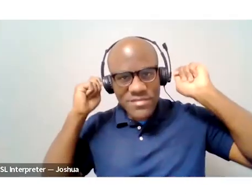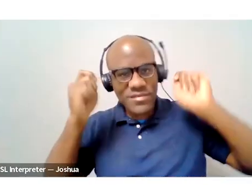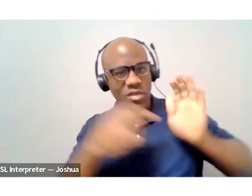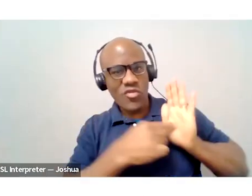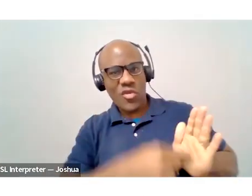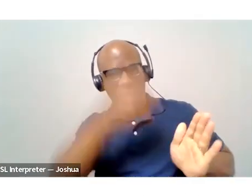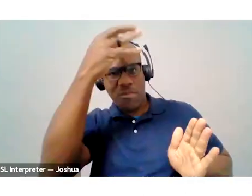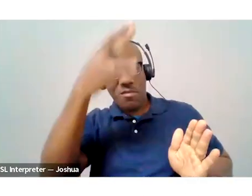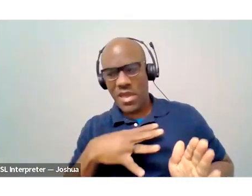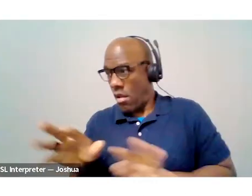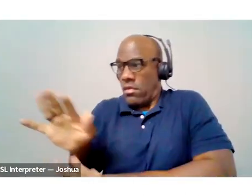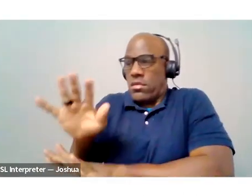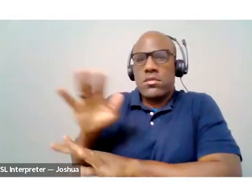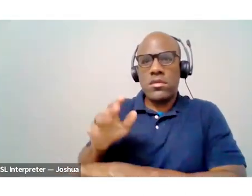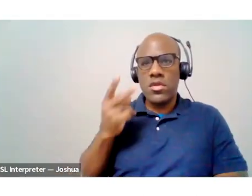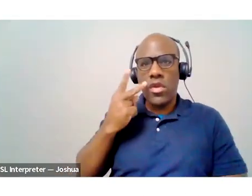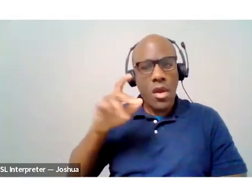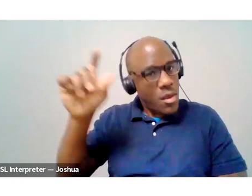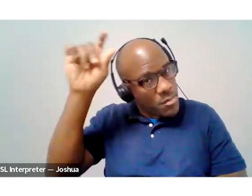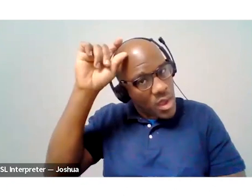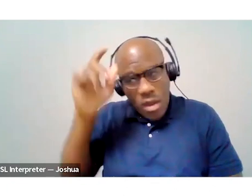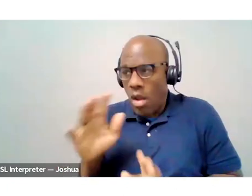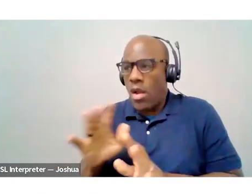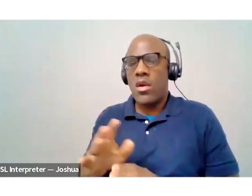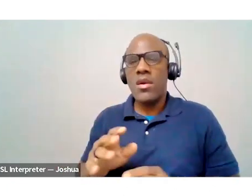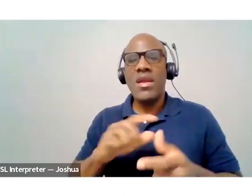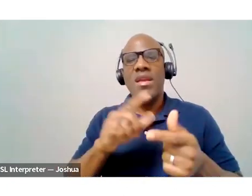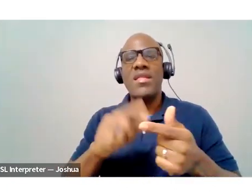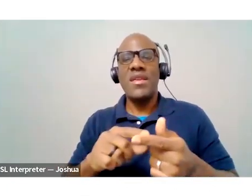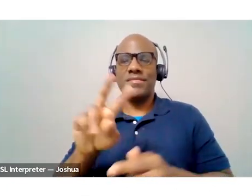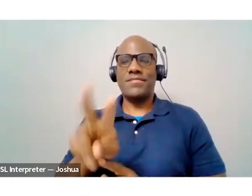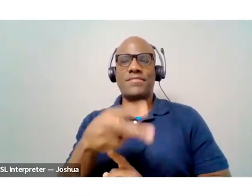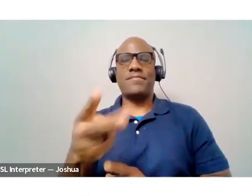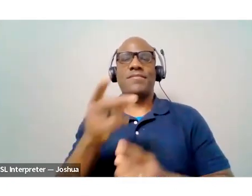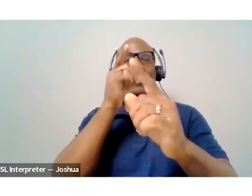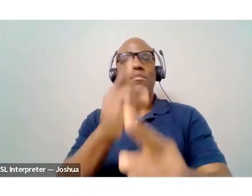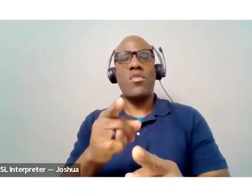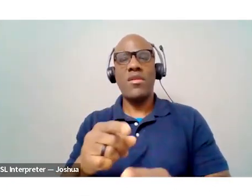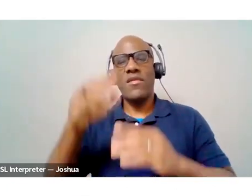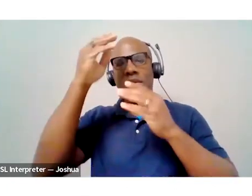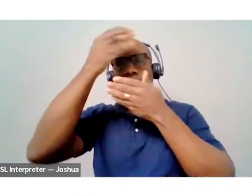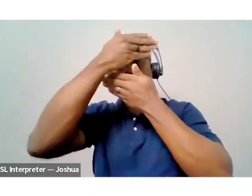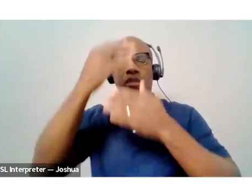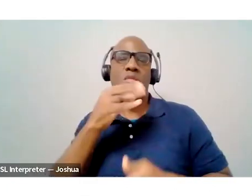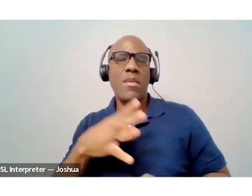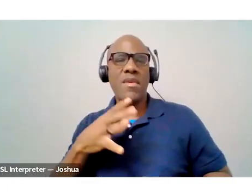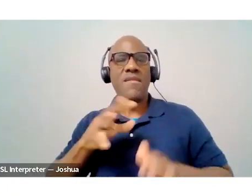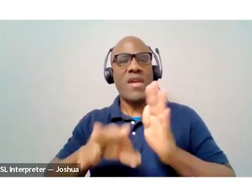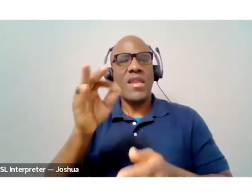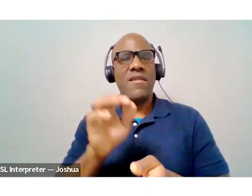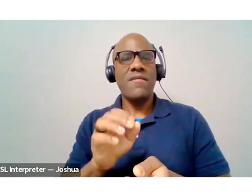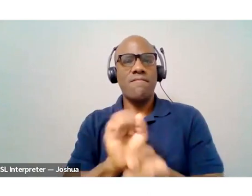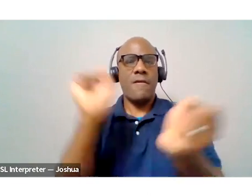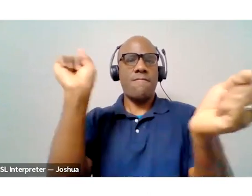inverse of the story that we've heard about Muslim women finding their freedom through taking it off. And I mean, I think this is still a question of what